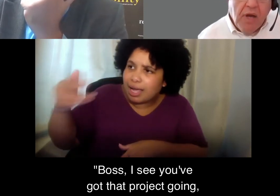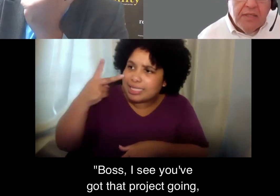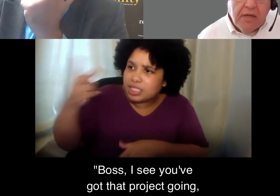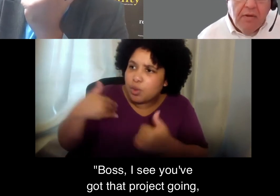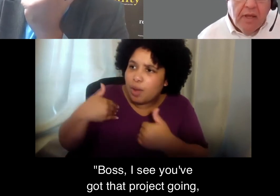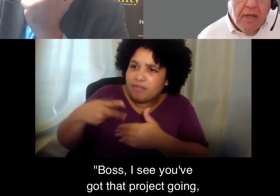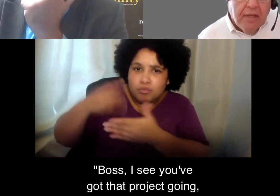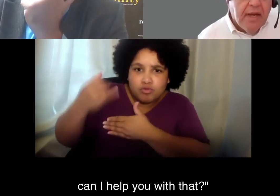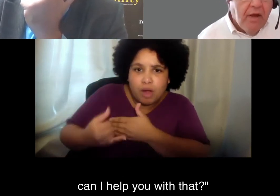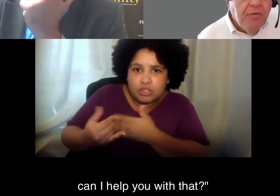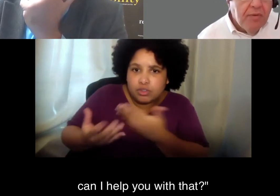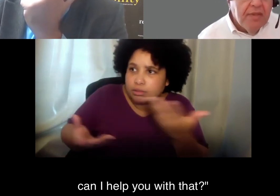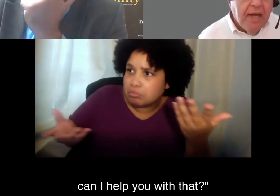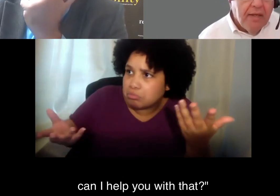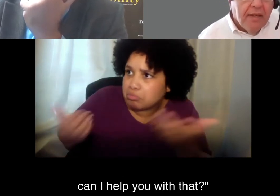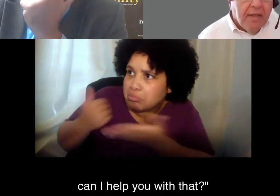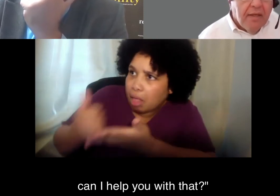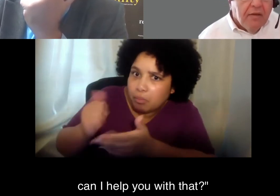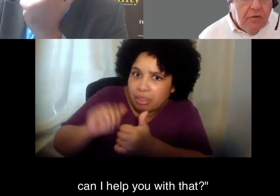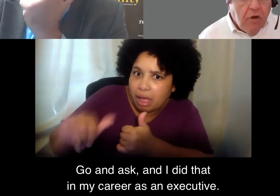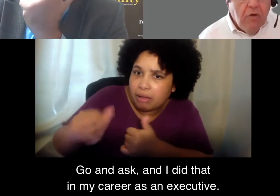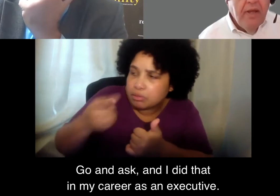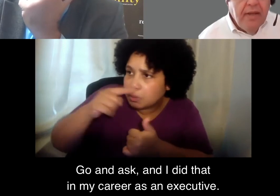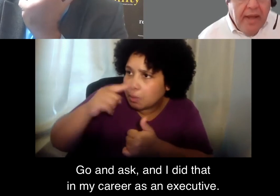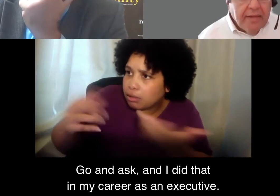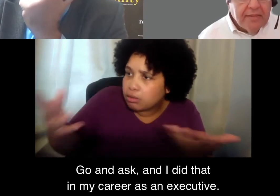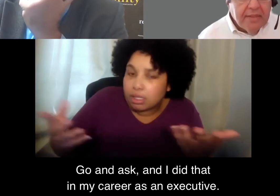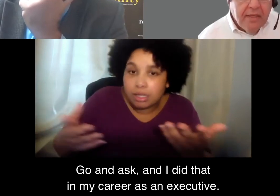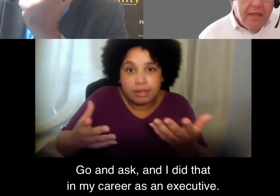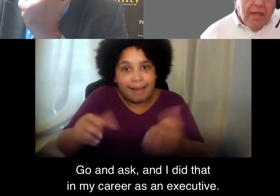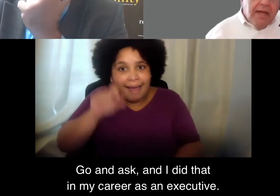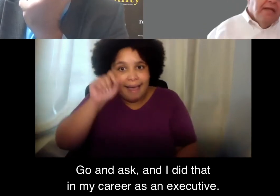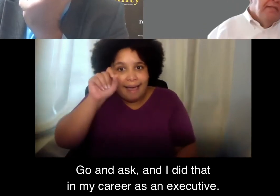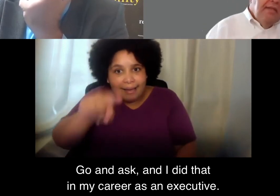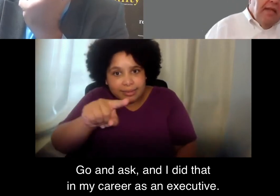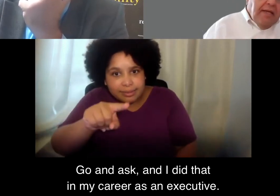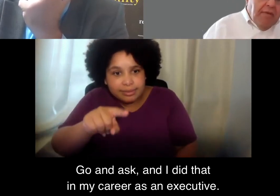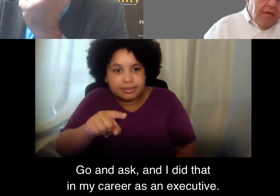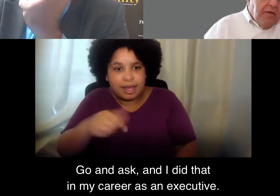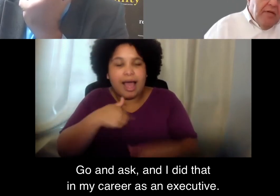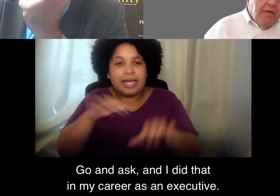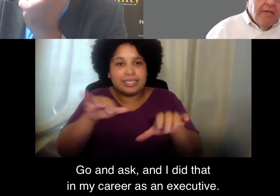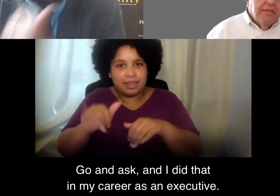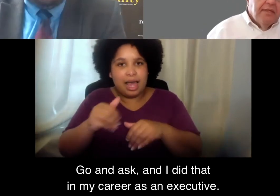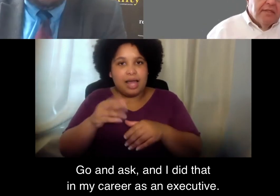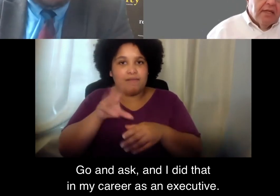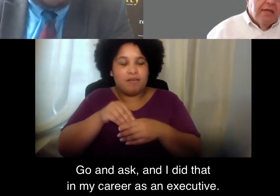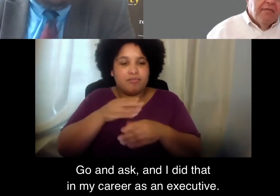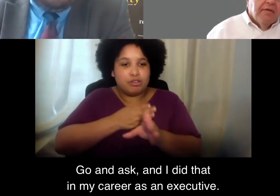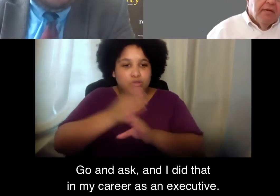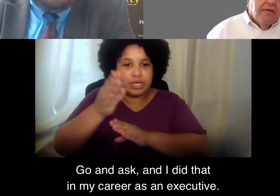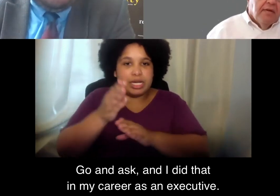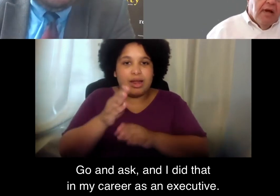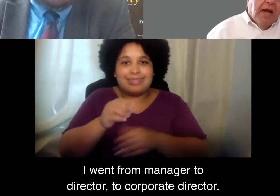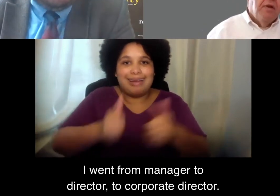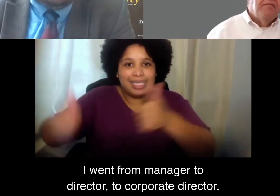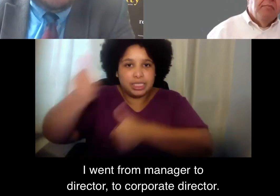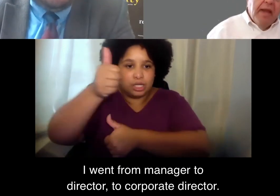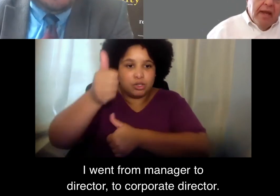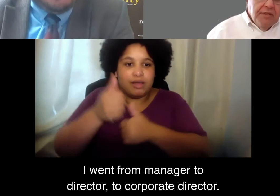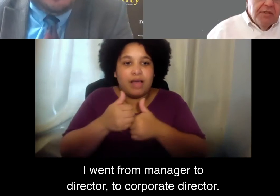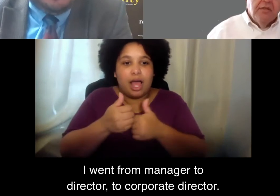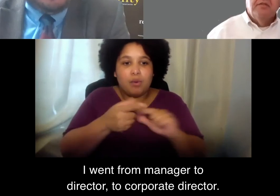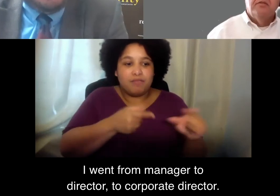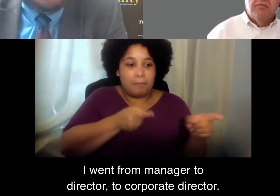that project going. Can I help you with that? Go and ask. And I did that in my career as an executive. I went